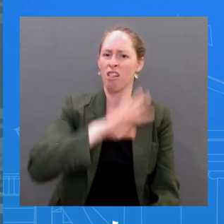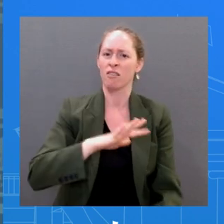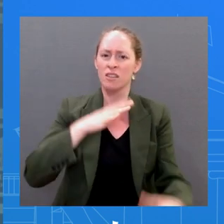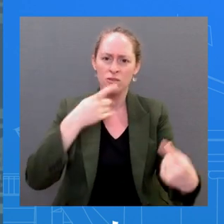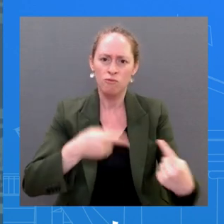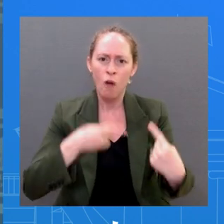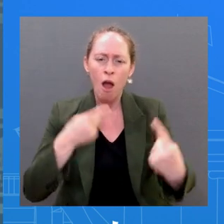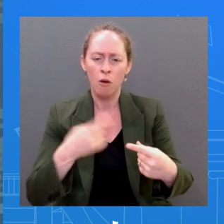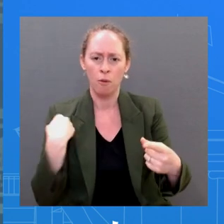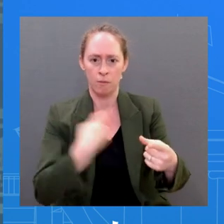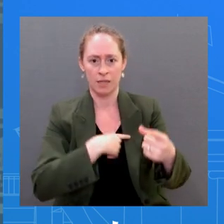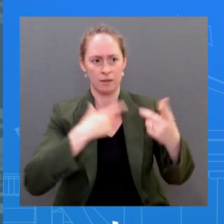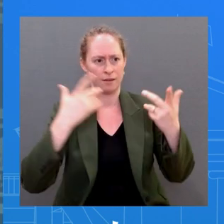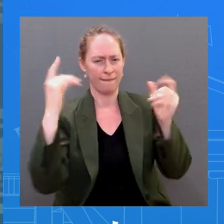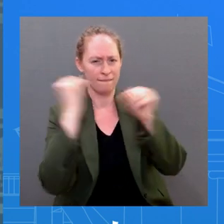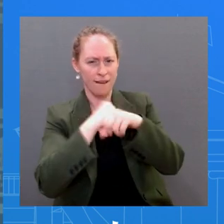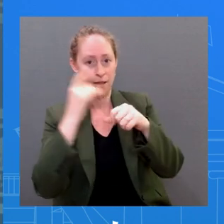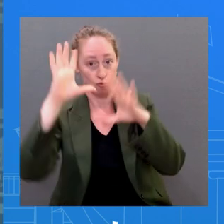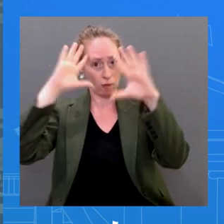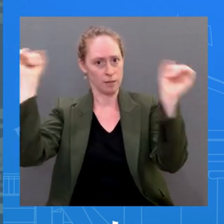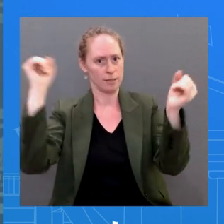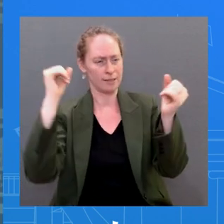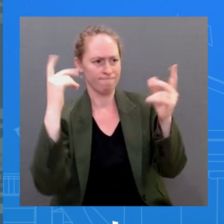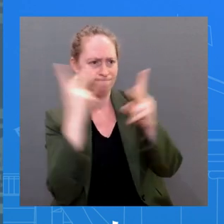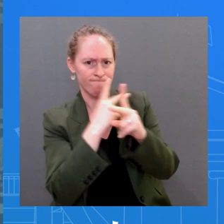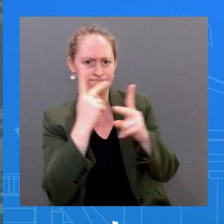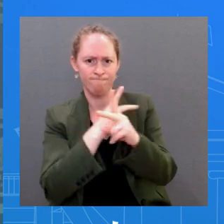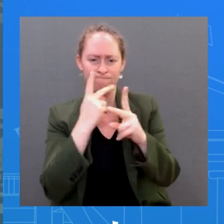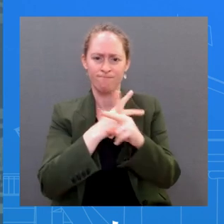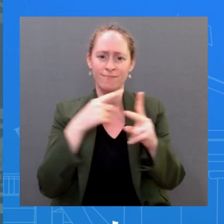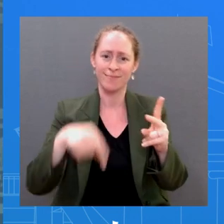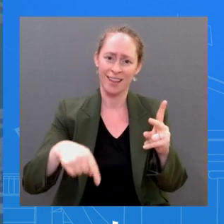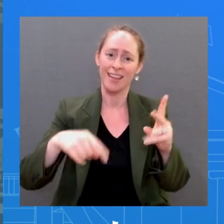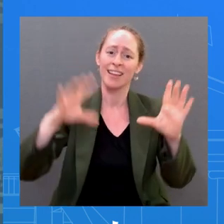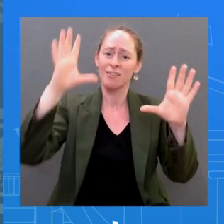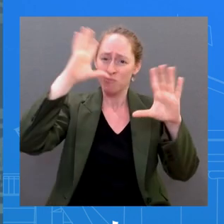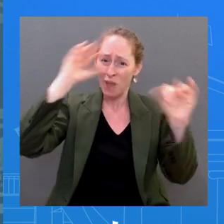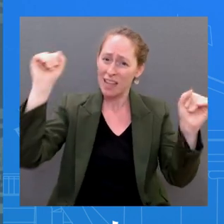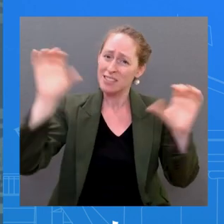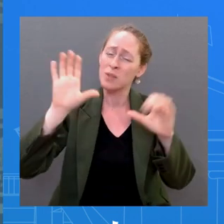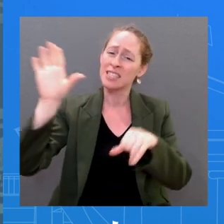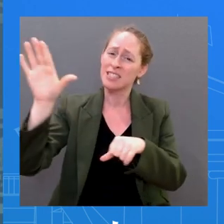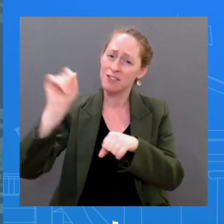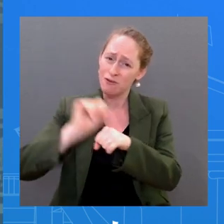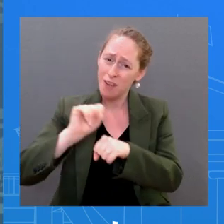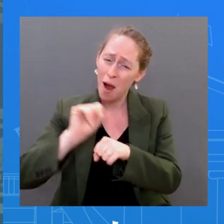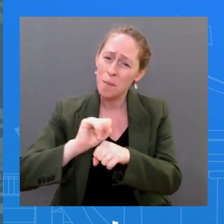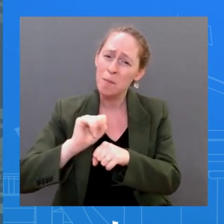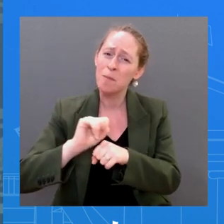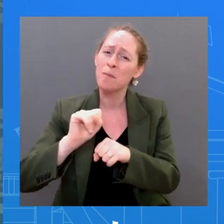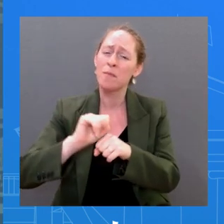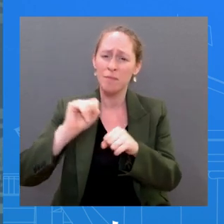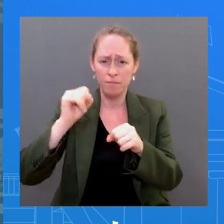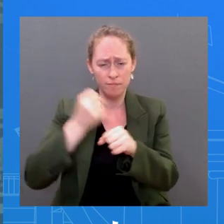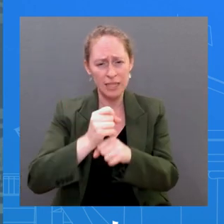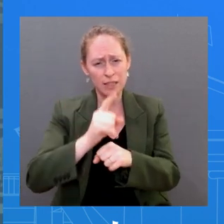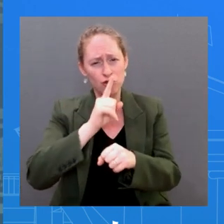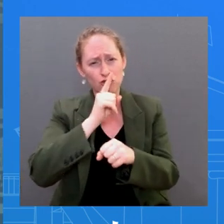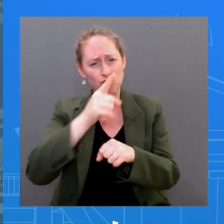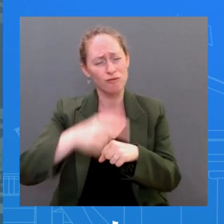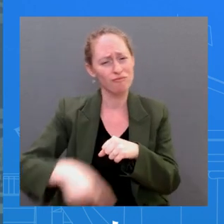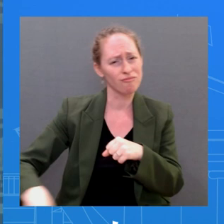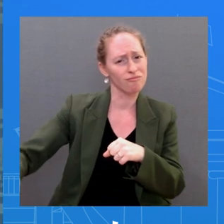He's doing his part in trying to make sure that the American people feel the impact less. But here's the thing, and we've talked about